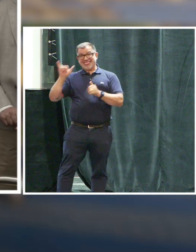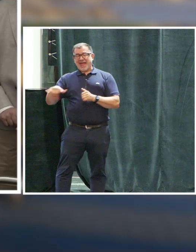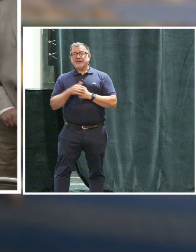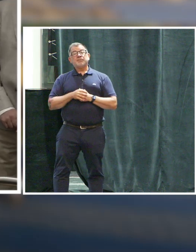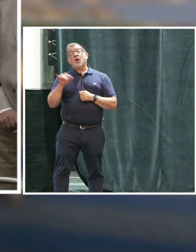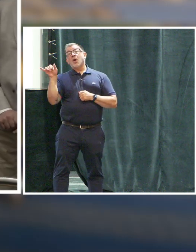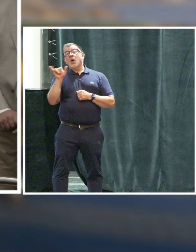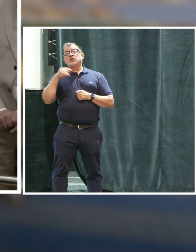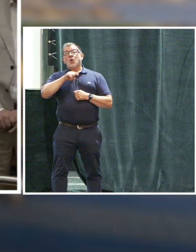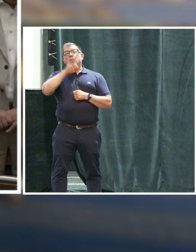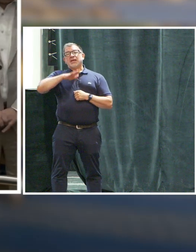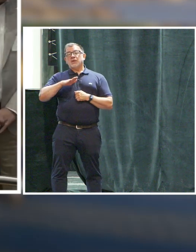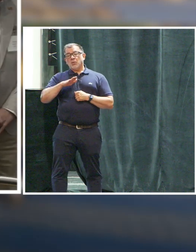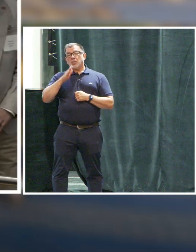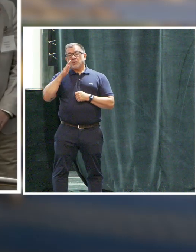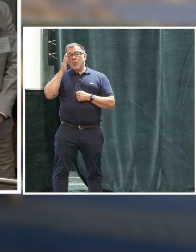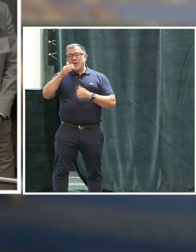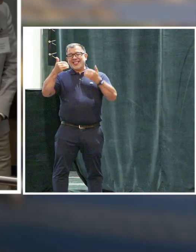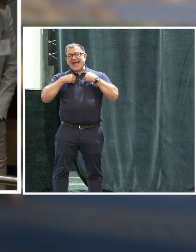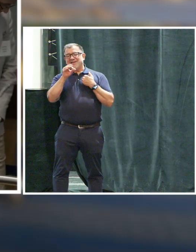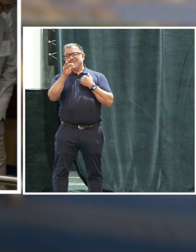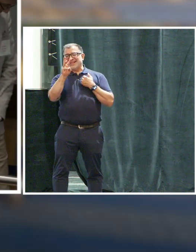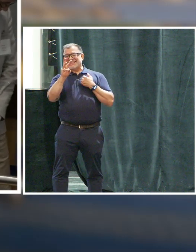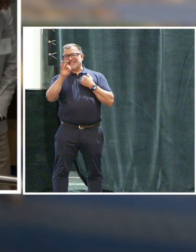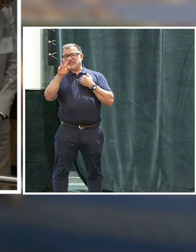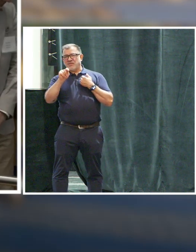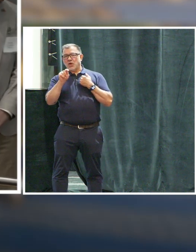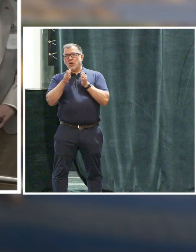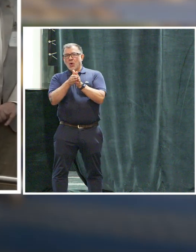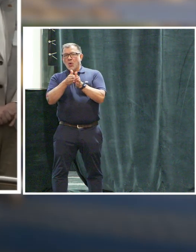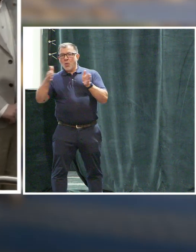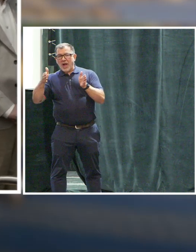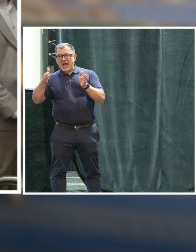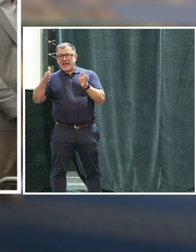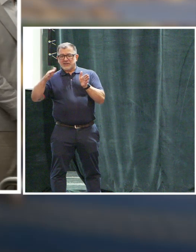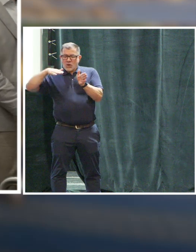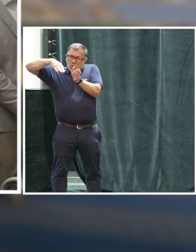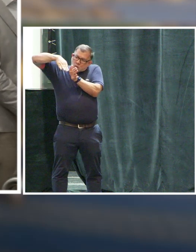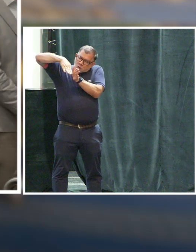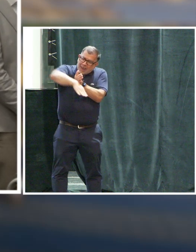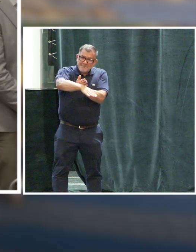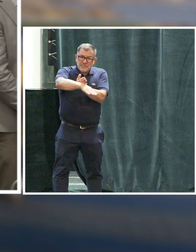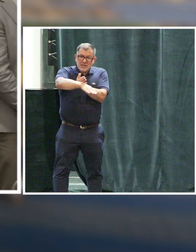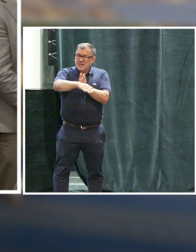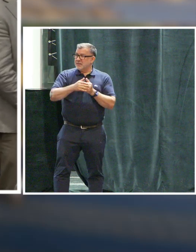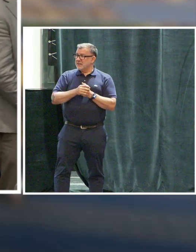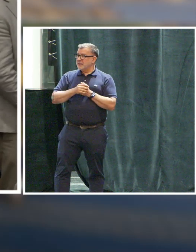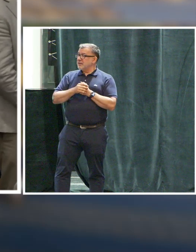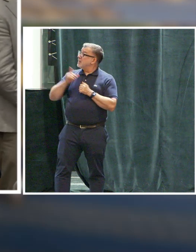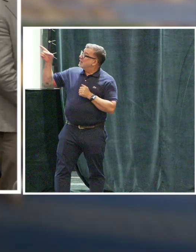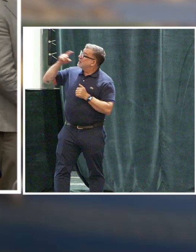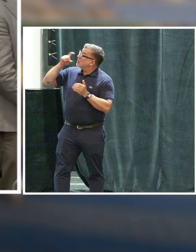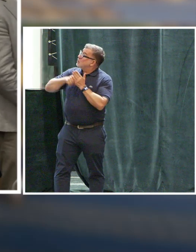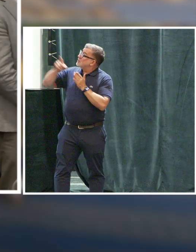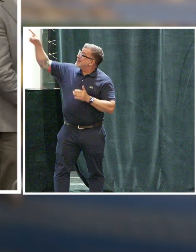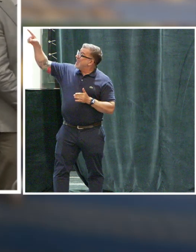additional 6 foot wide back of rail walk that goes down along where, which is being rendered in wood